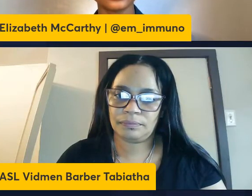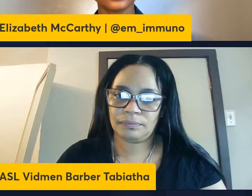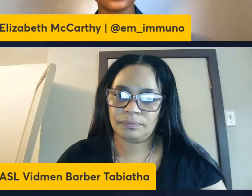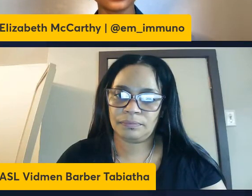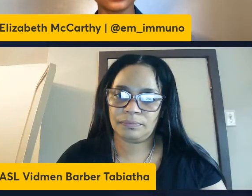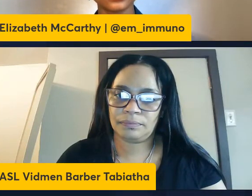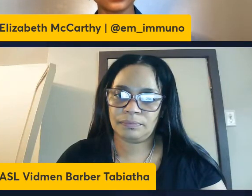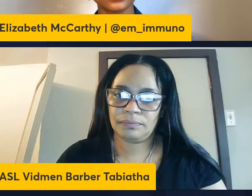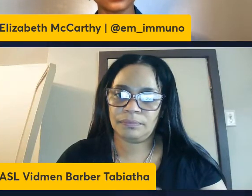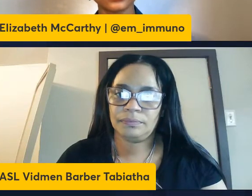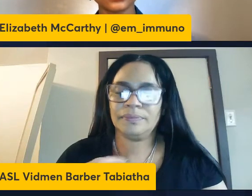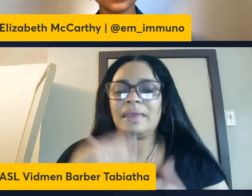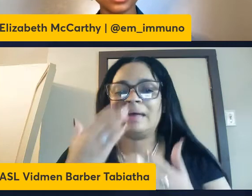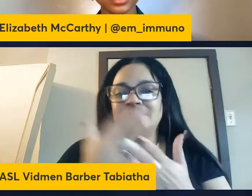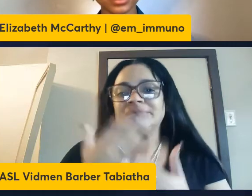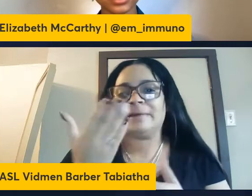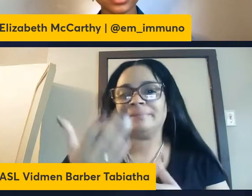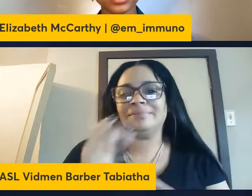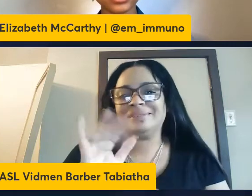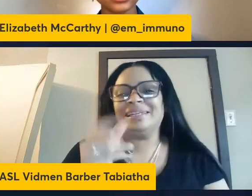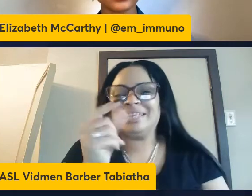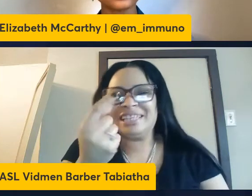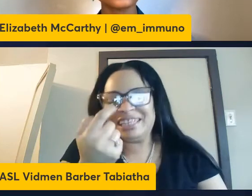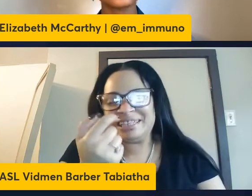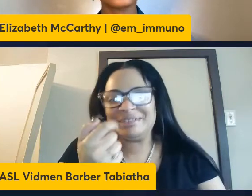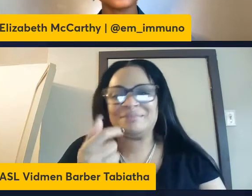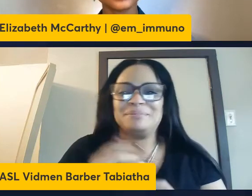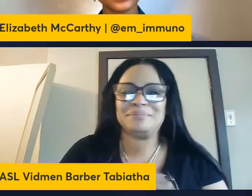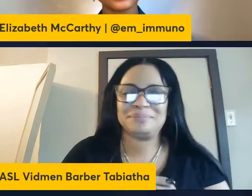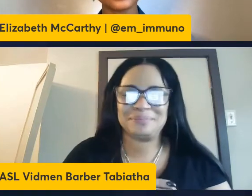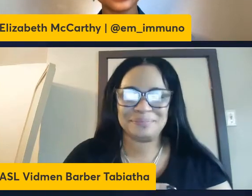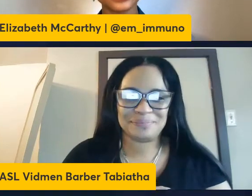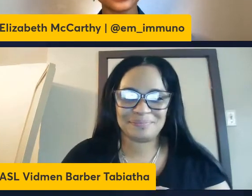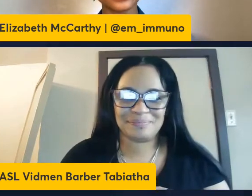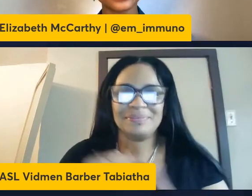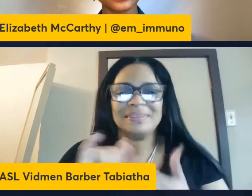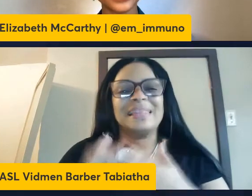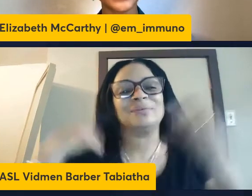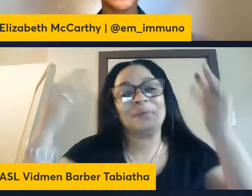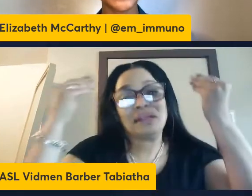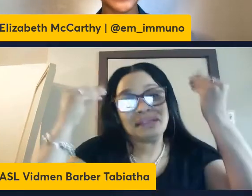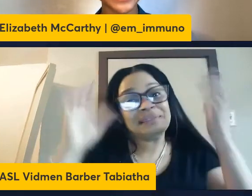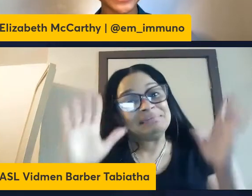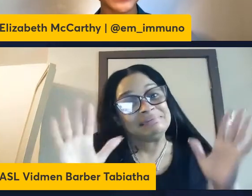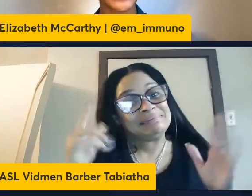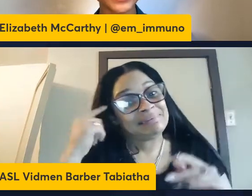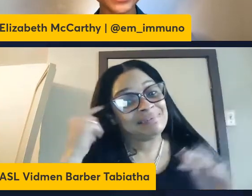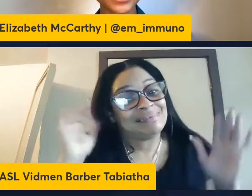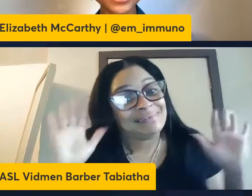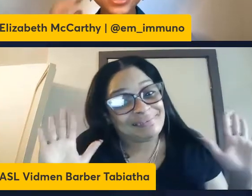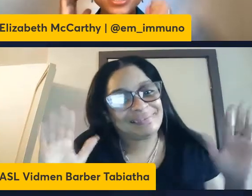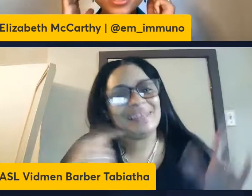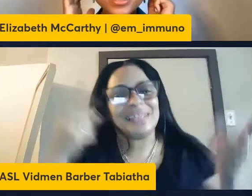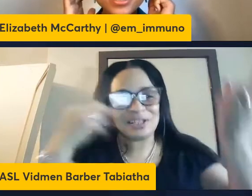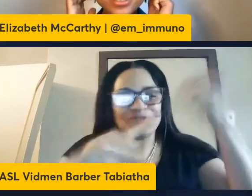I'll stop there if we're just on like the labels bit, but yeah. That's what I think. Yeah, that's a great perspective, and I mean